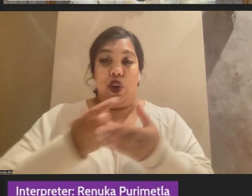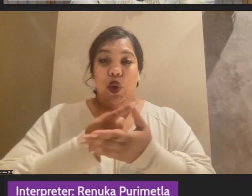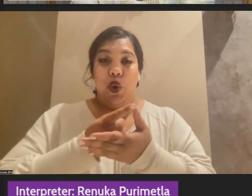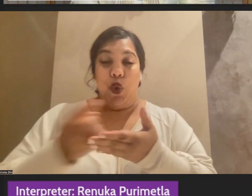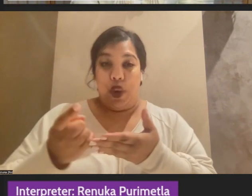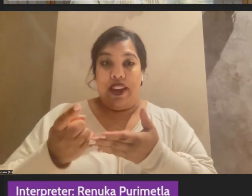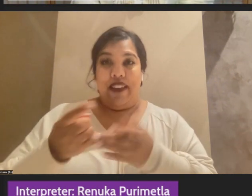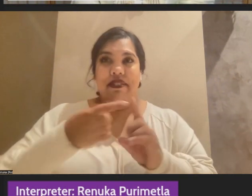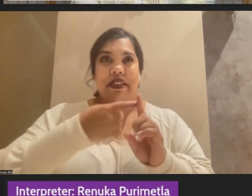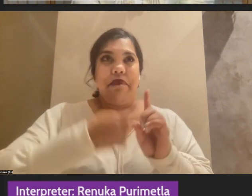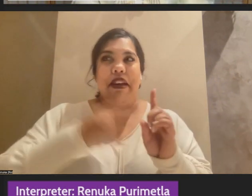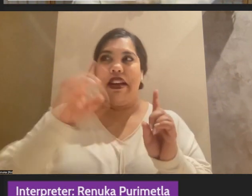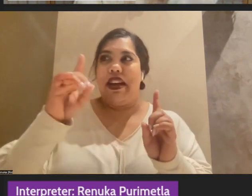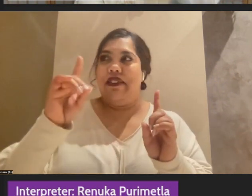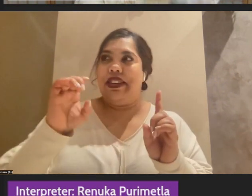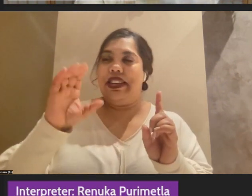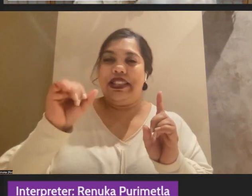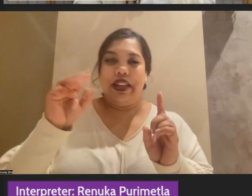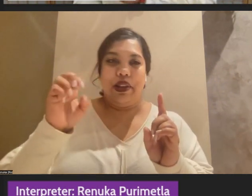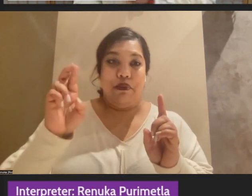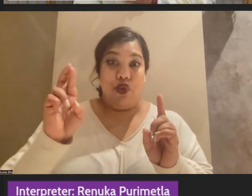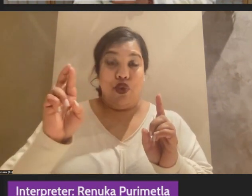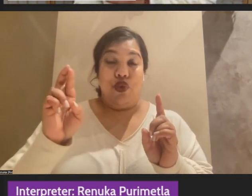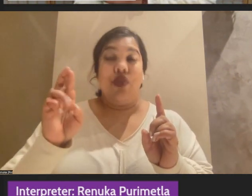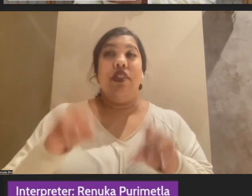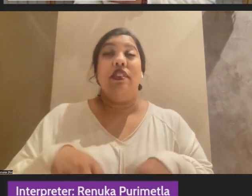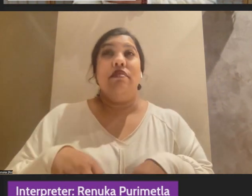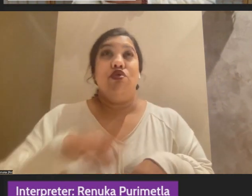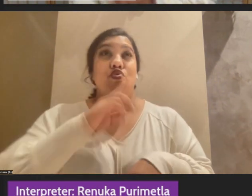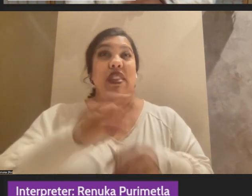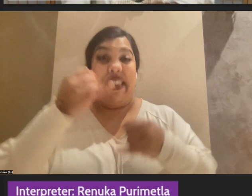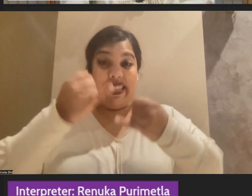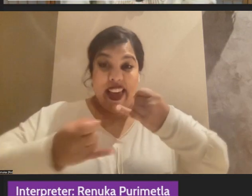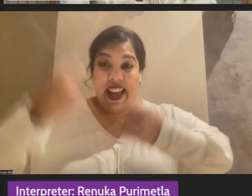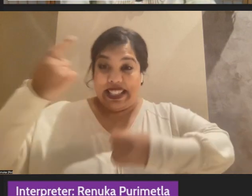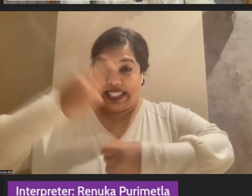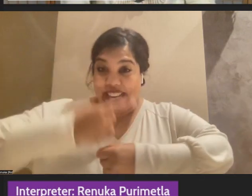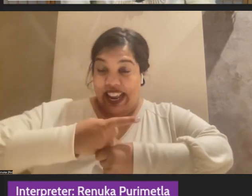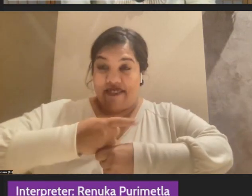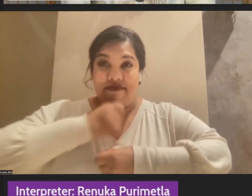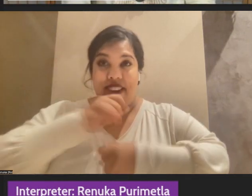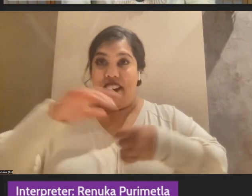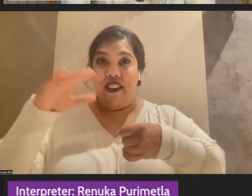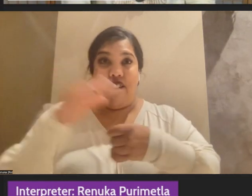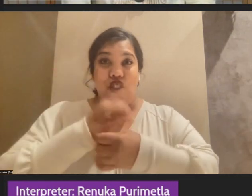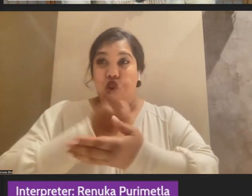December, which is actually the last day. We don't even have a full week because tomorrow